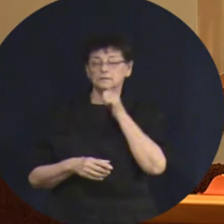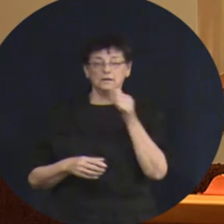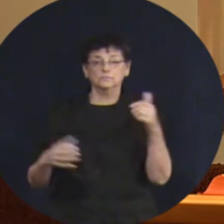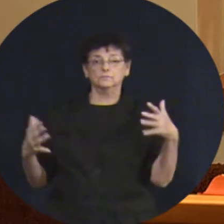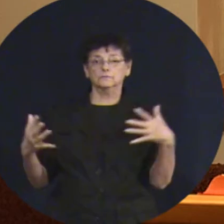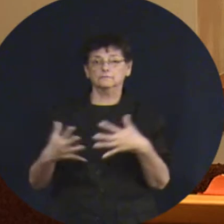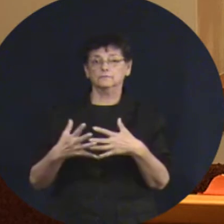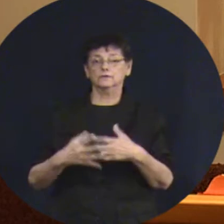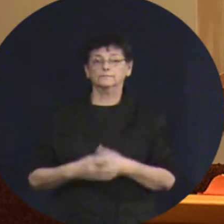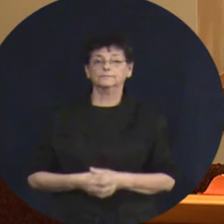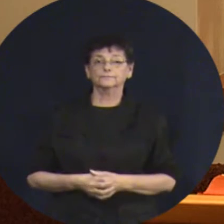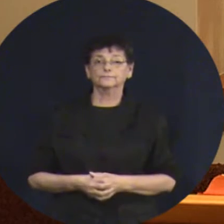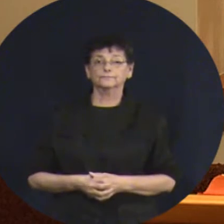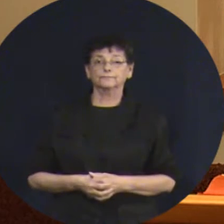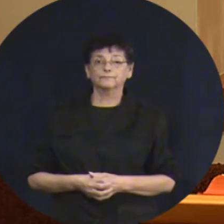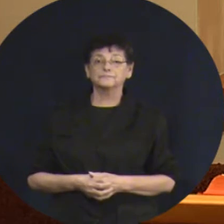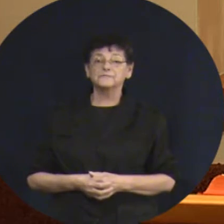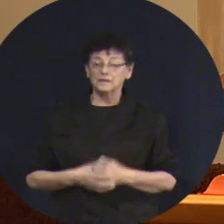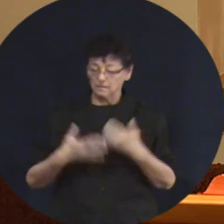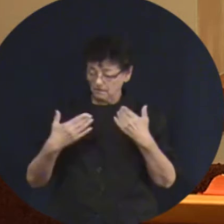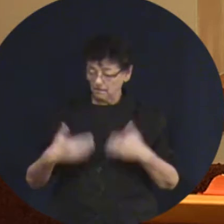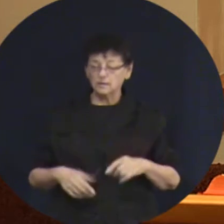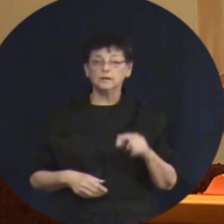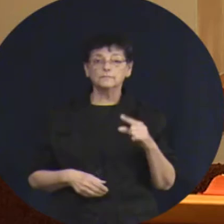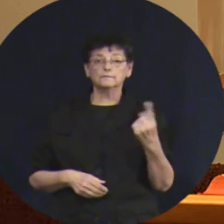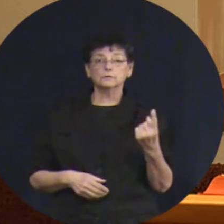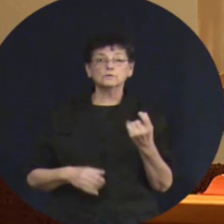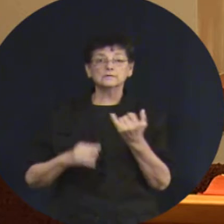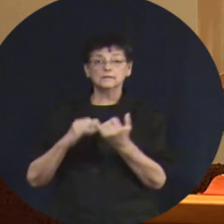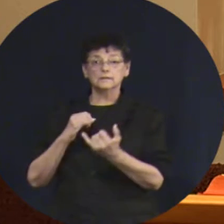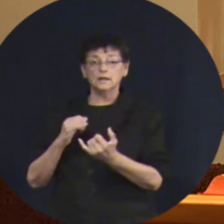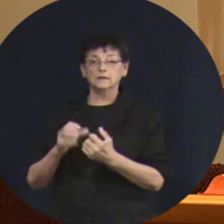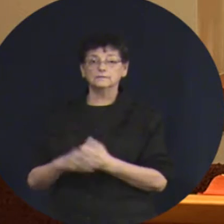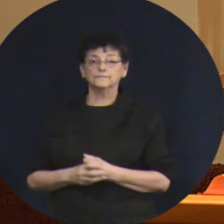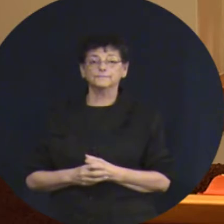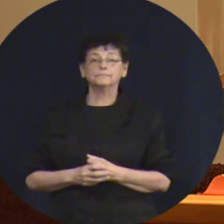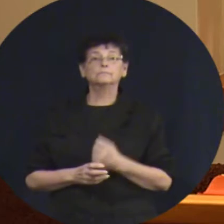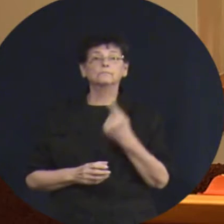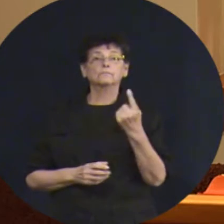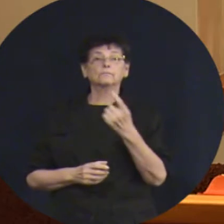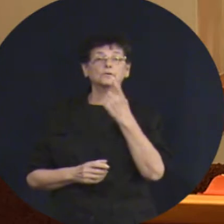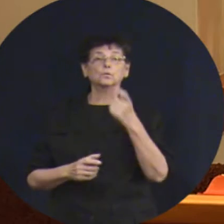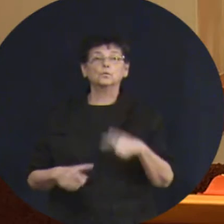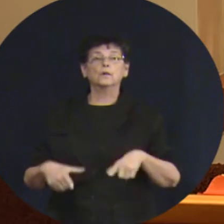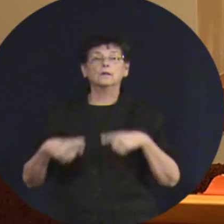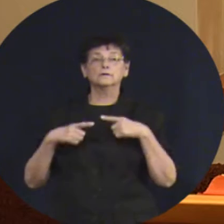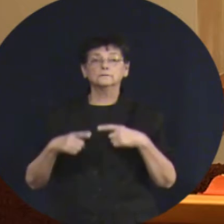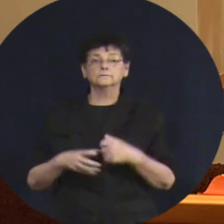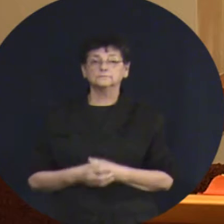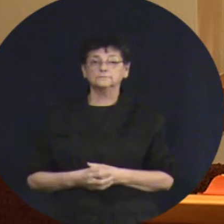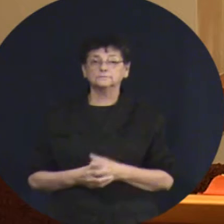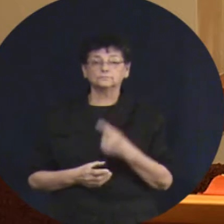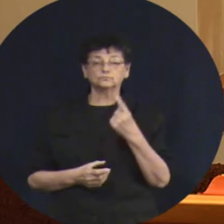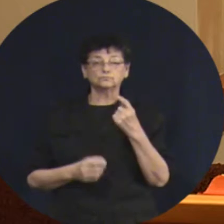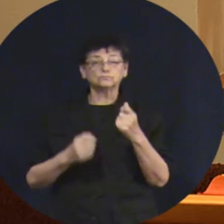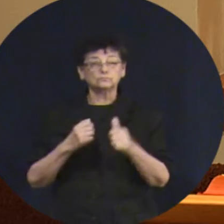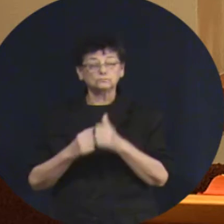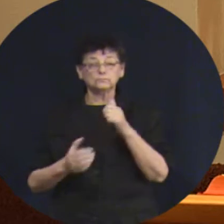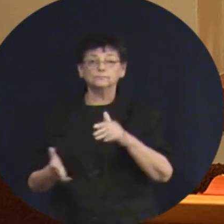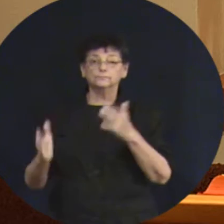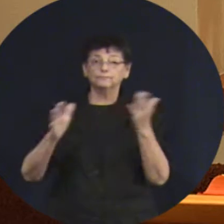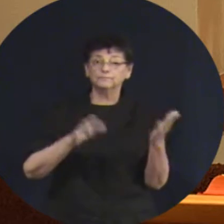be afraid. I am the first and the last, the one who lives. Once I was